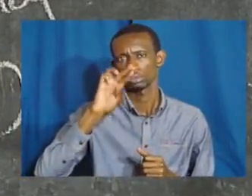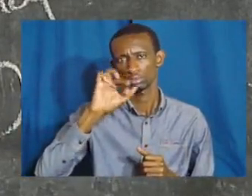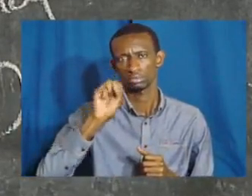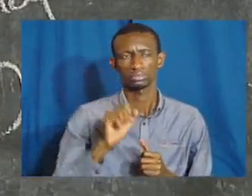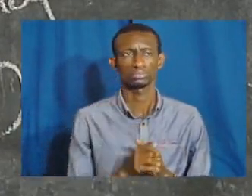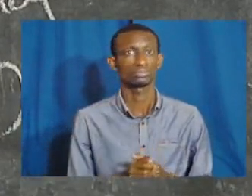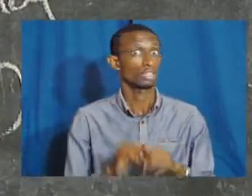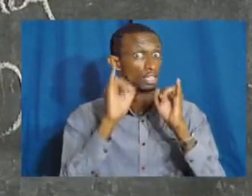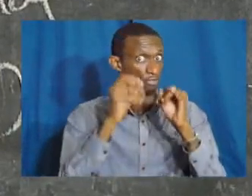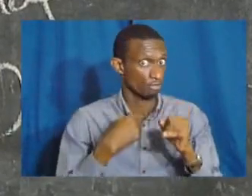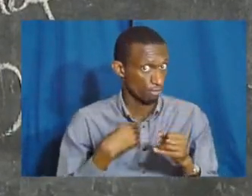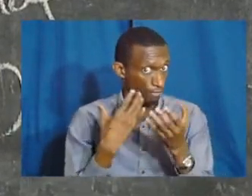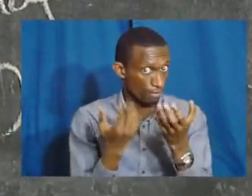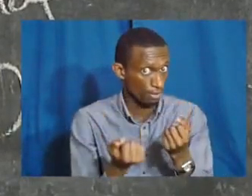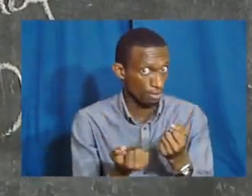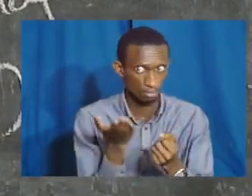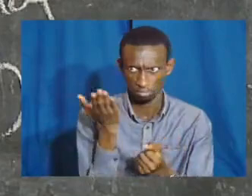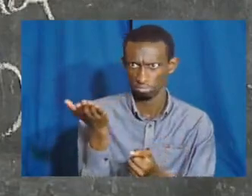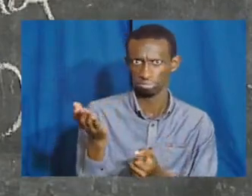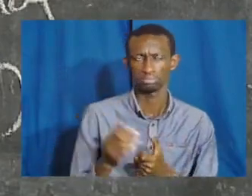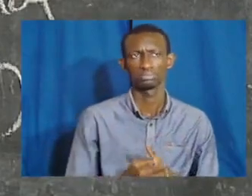If we have this compound,